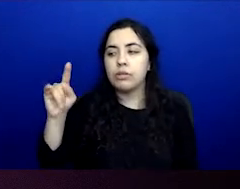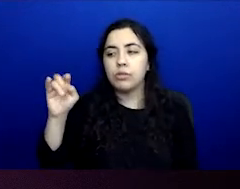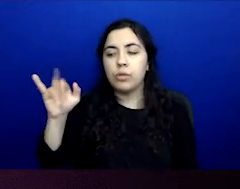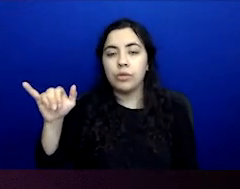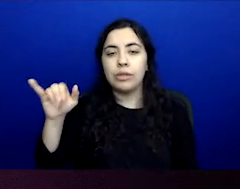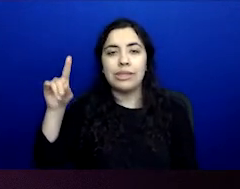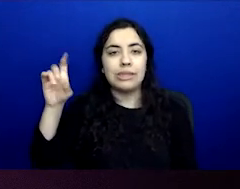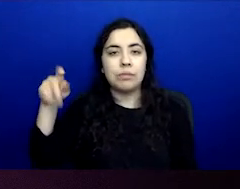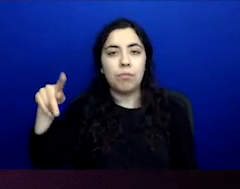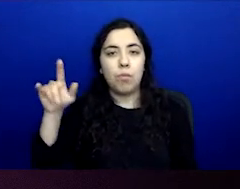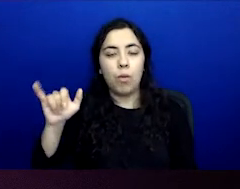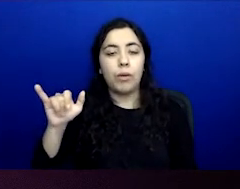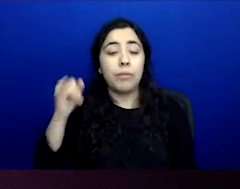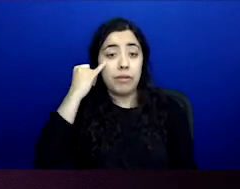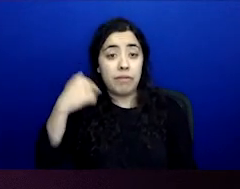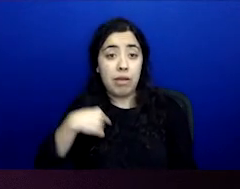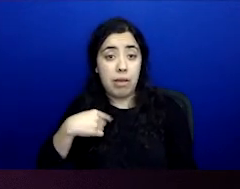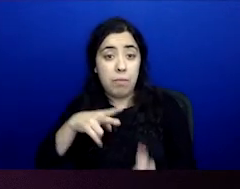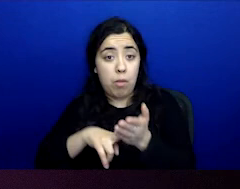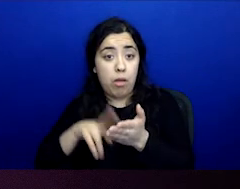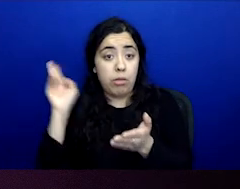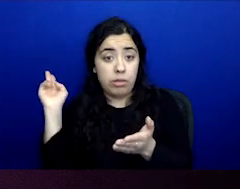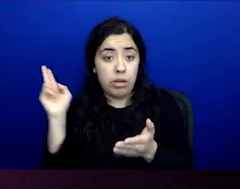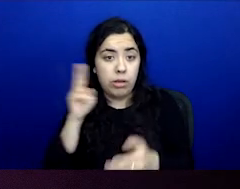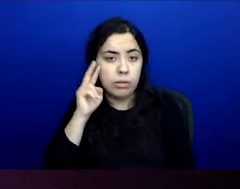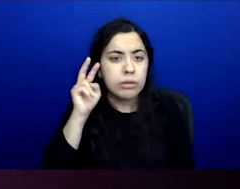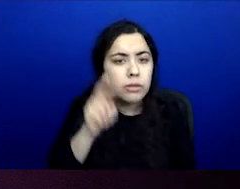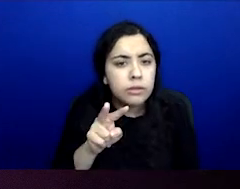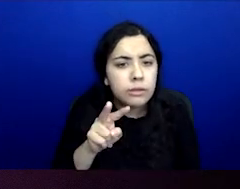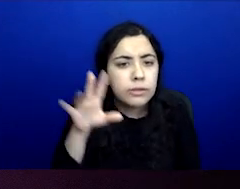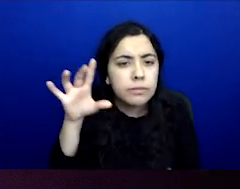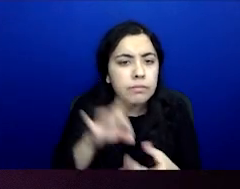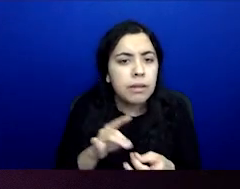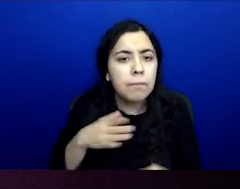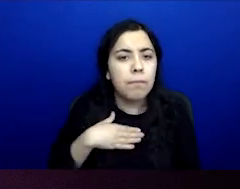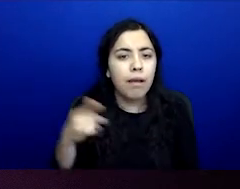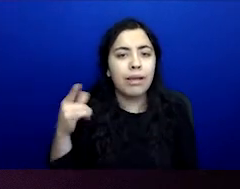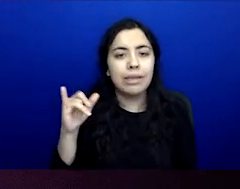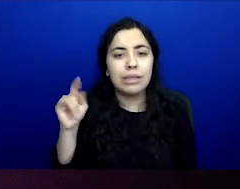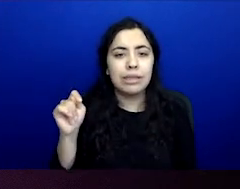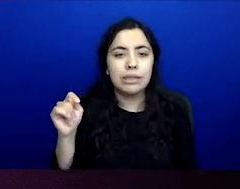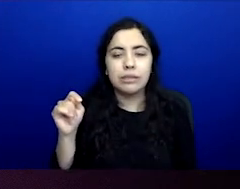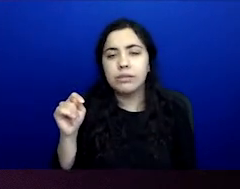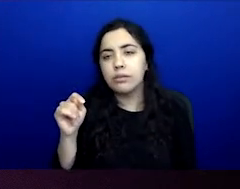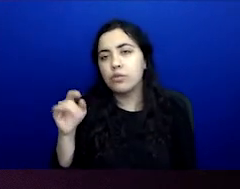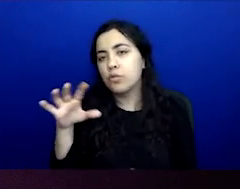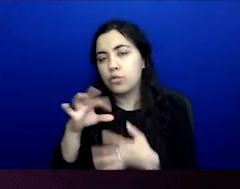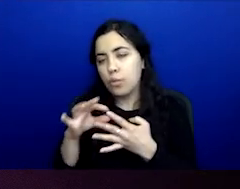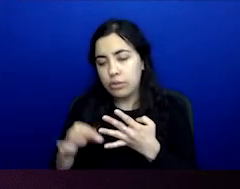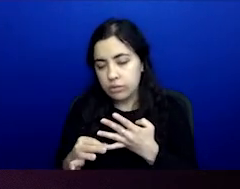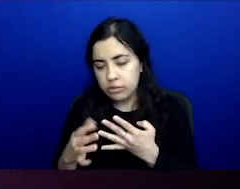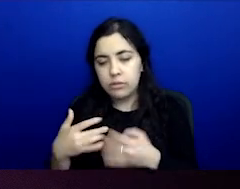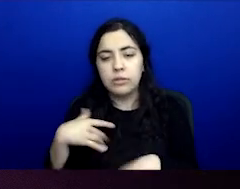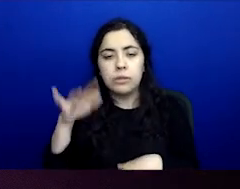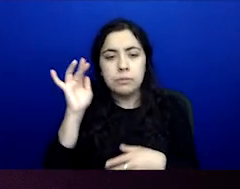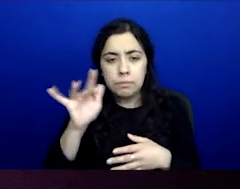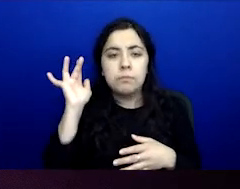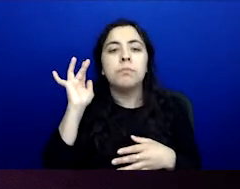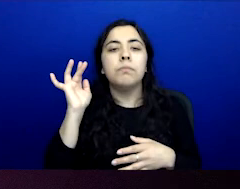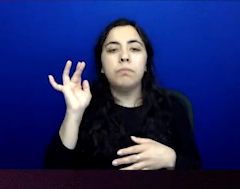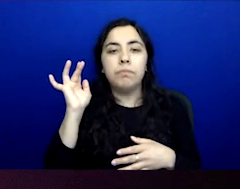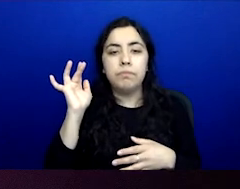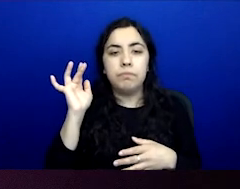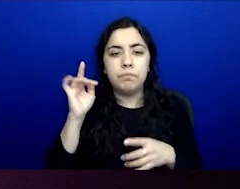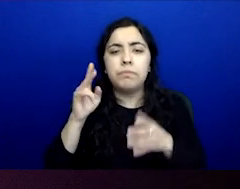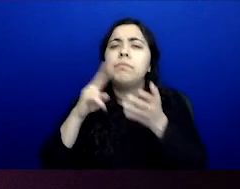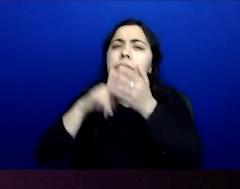out, I see these prompts to connect to my Git source of choice or start from a template and get deployed. But if I'm